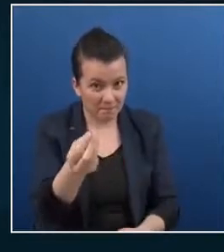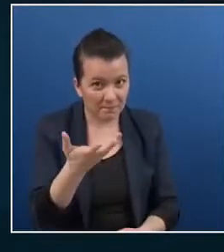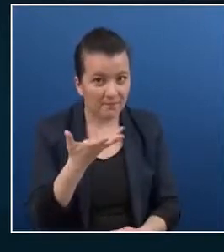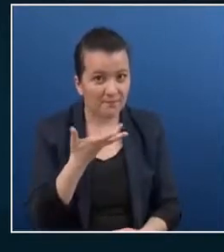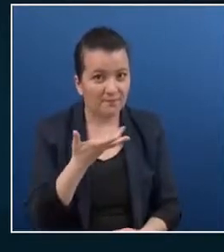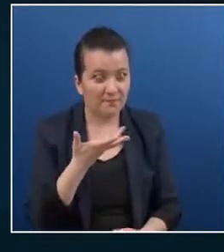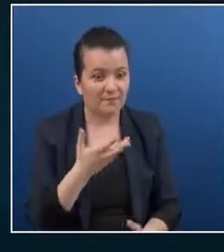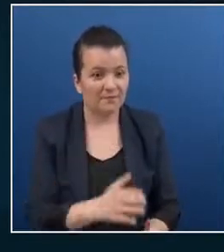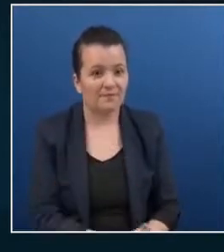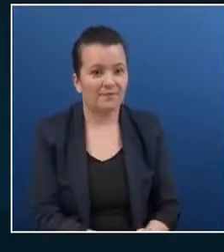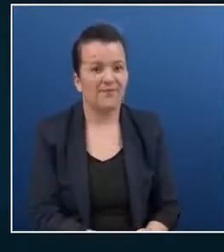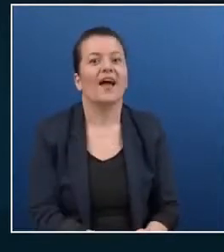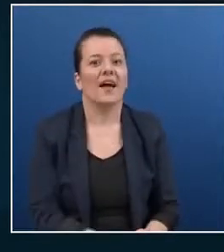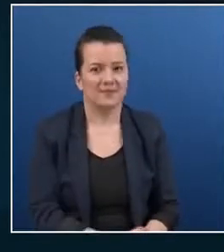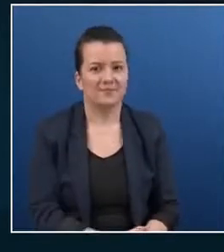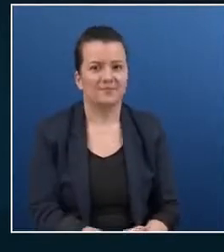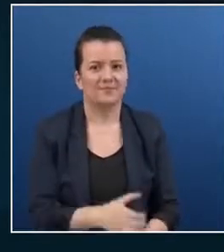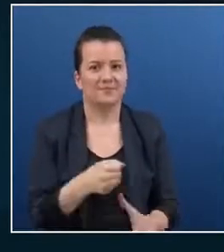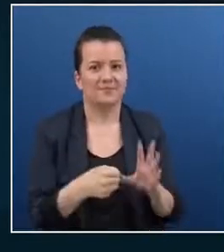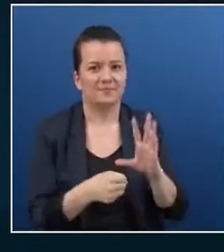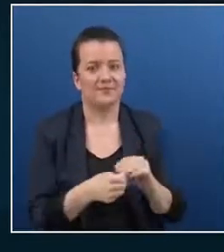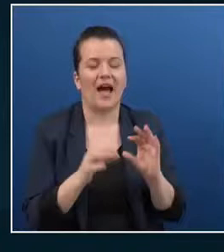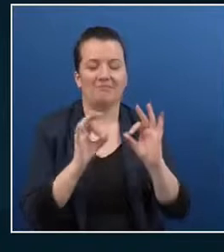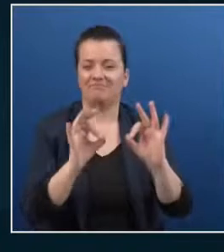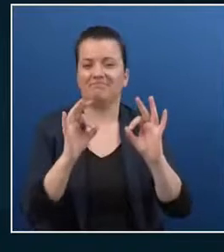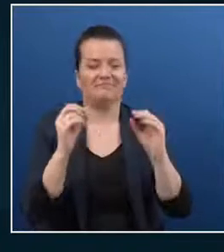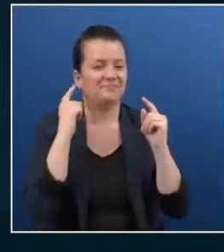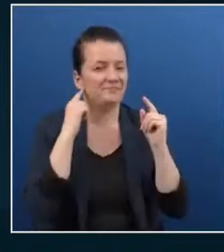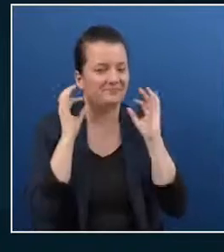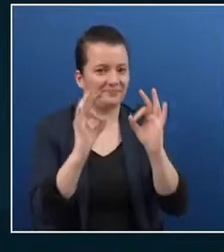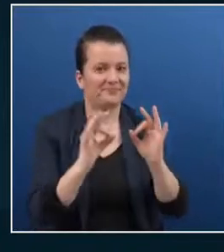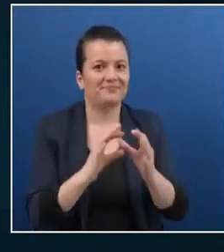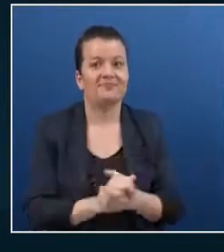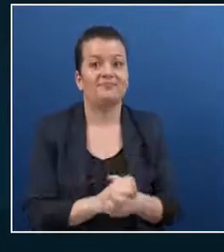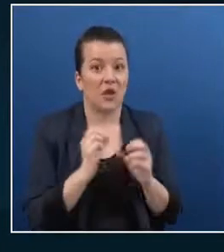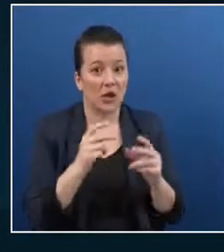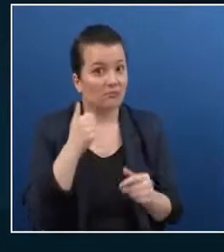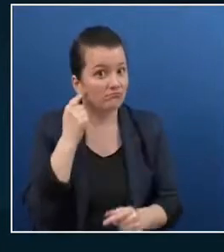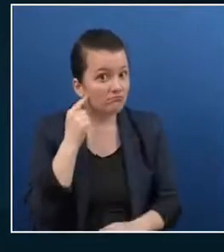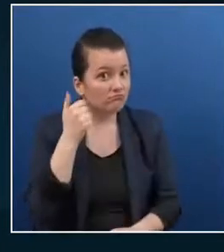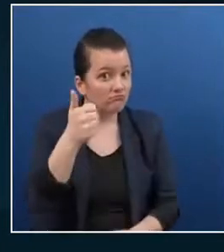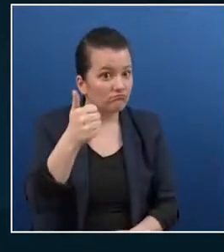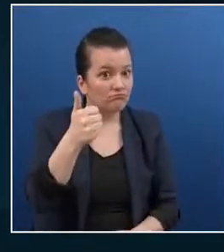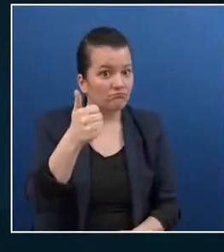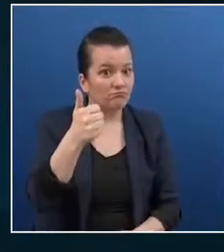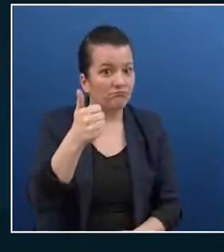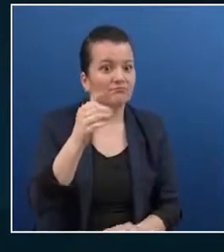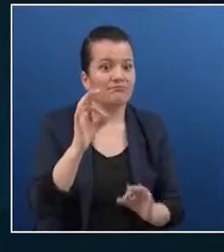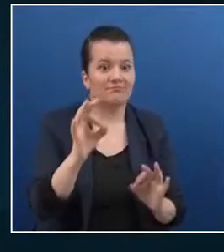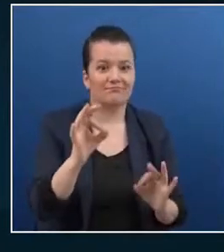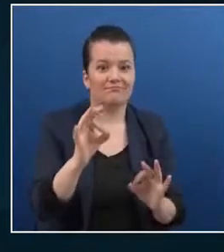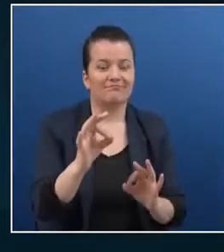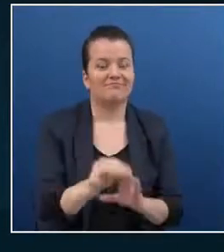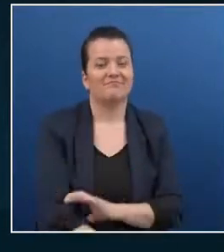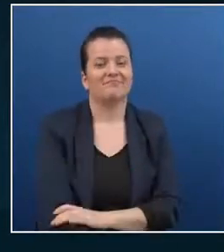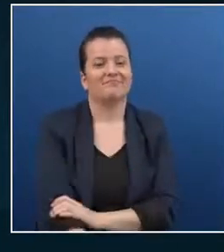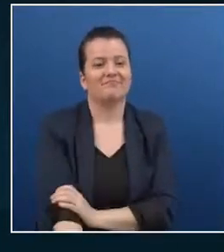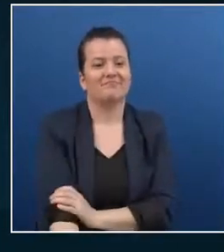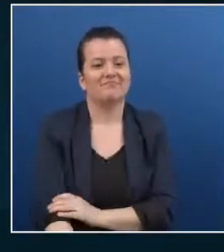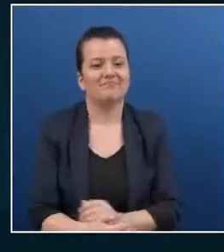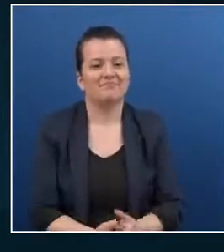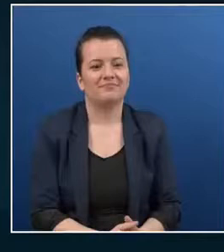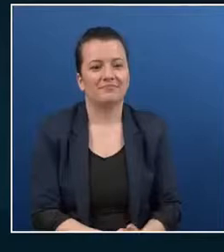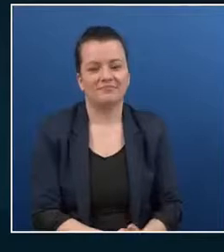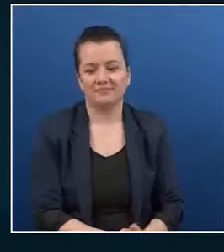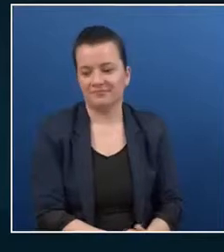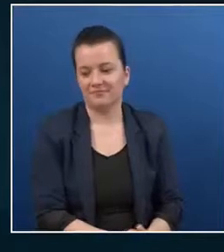I've been muted. All right, so can you still hear me? Yes? Okay. I'll just